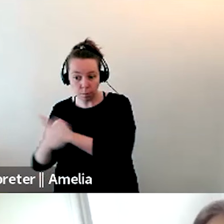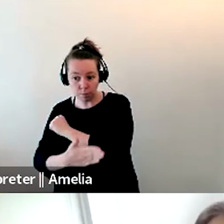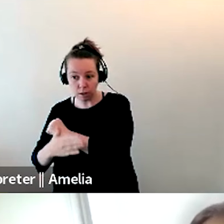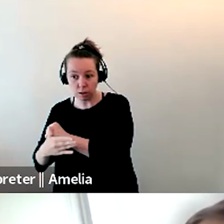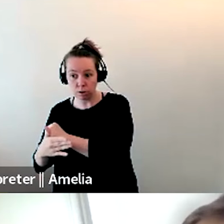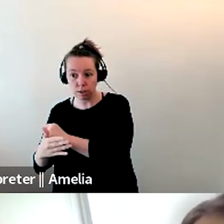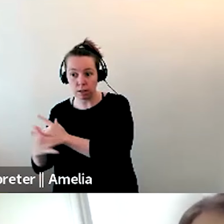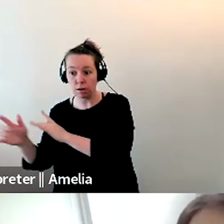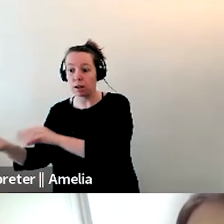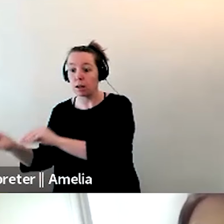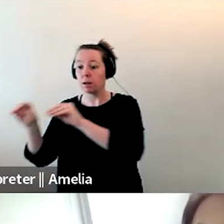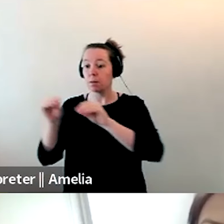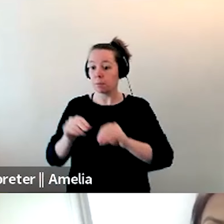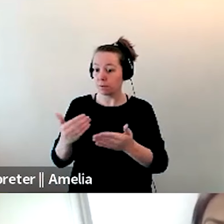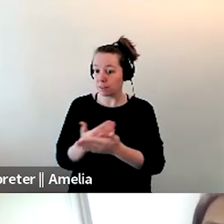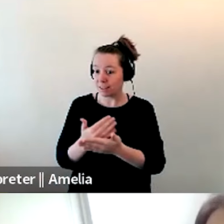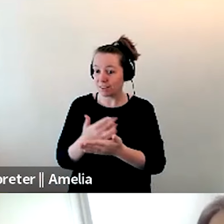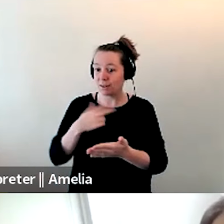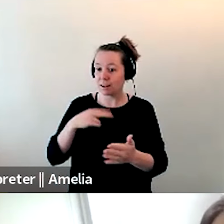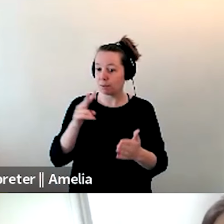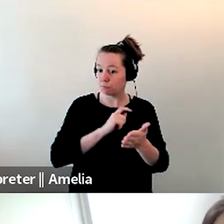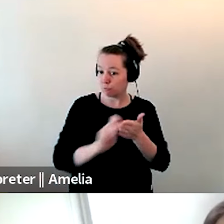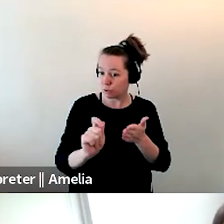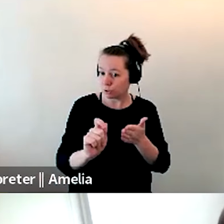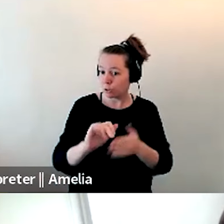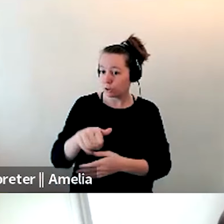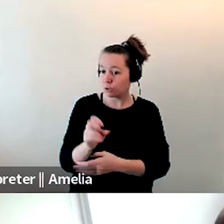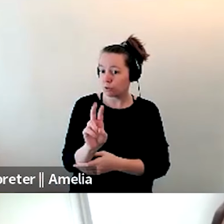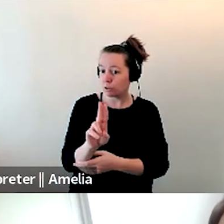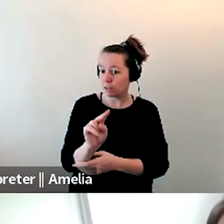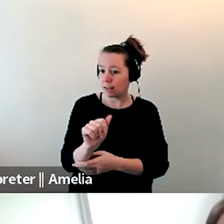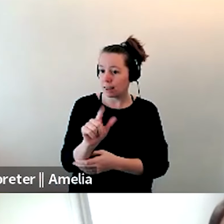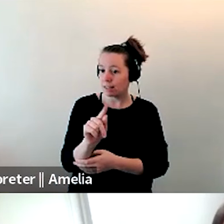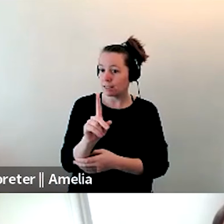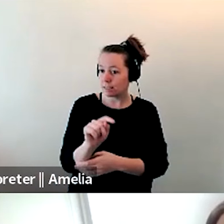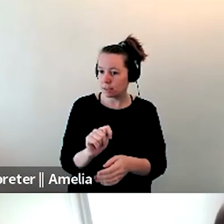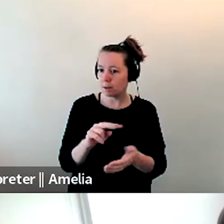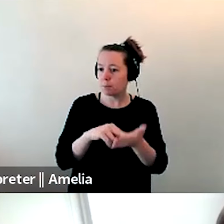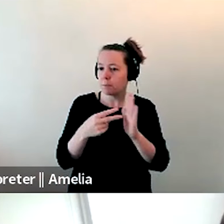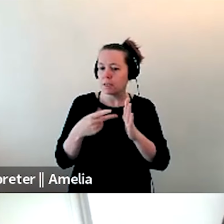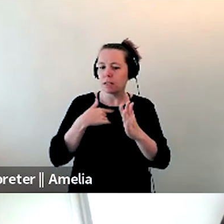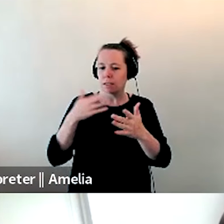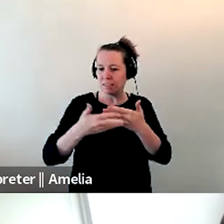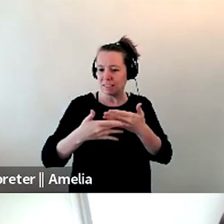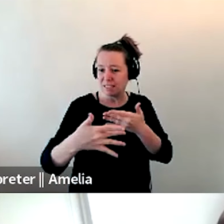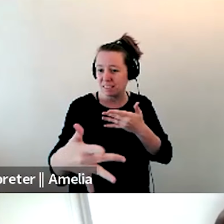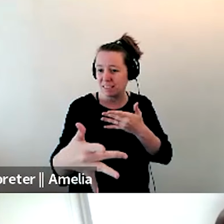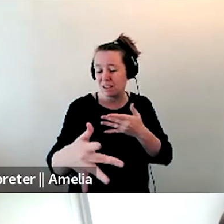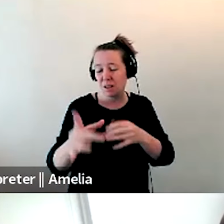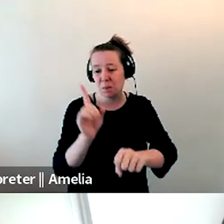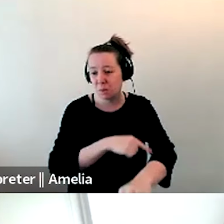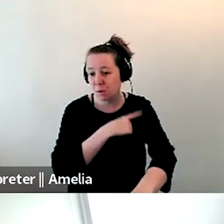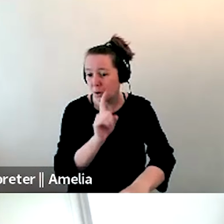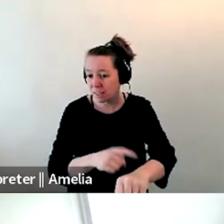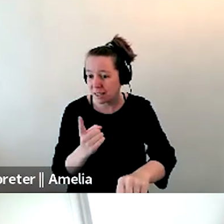journalist in English in another language would take me a much longer career path. And I don't even know if it would make me happy at the